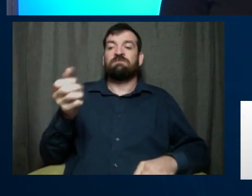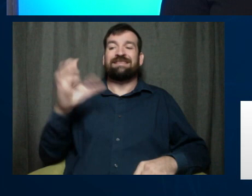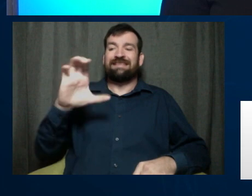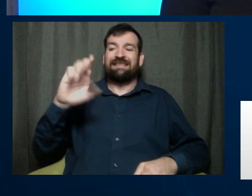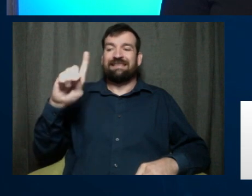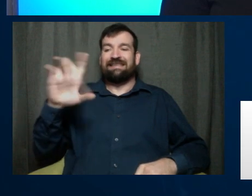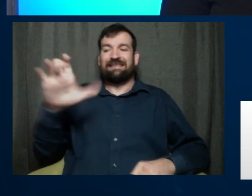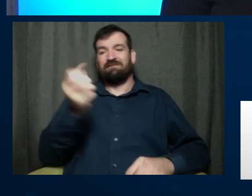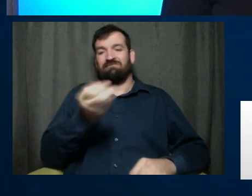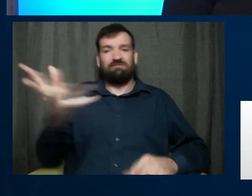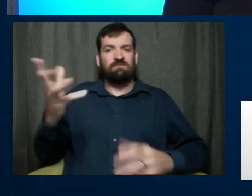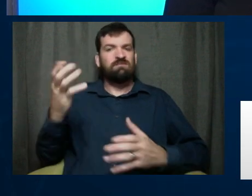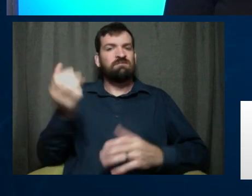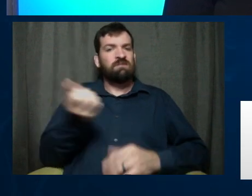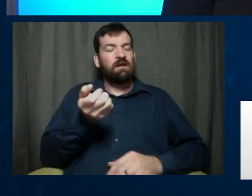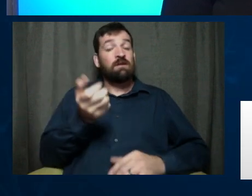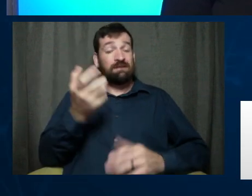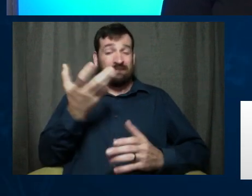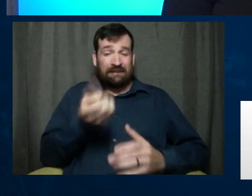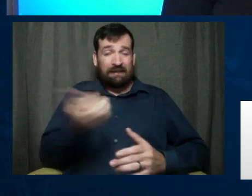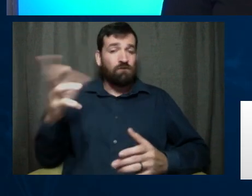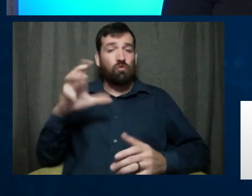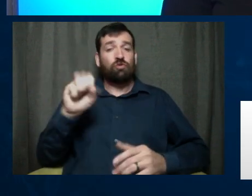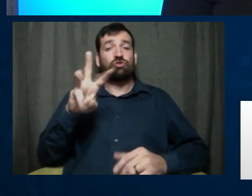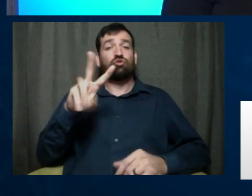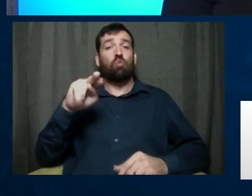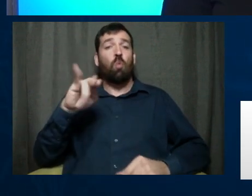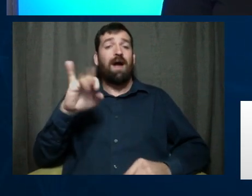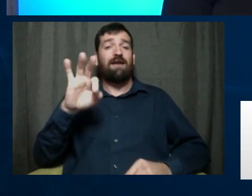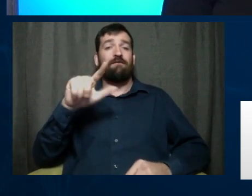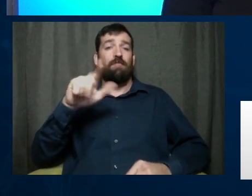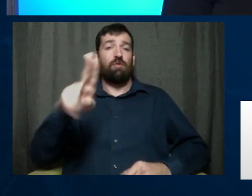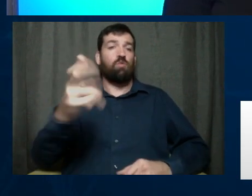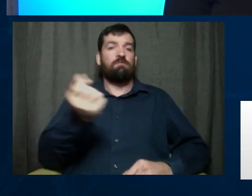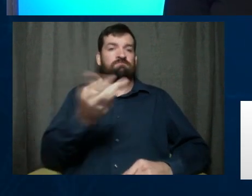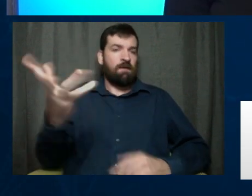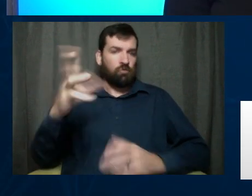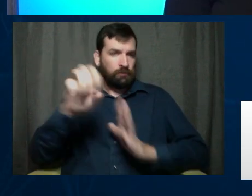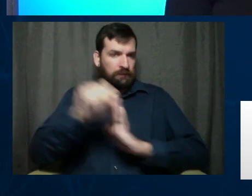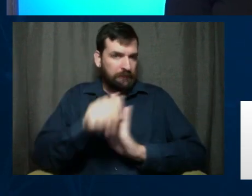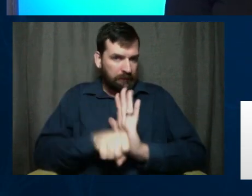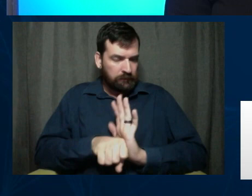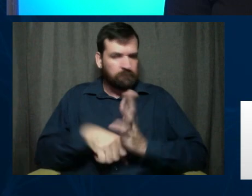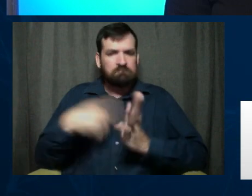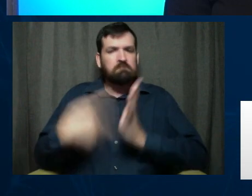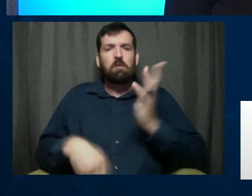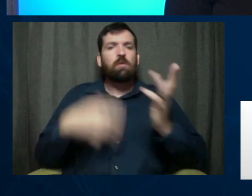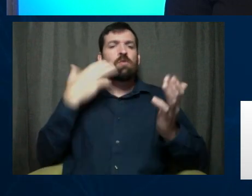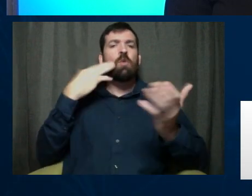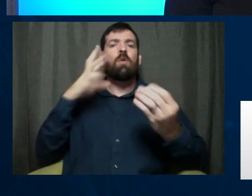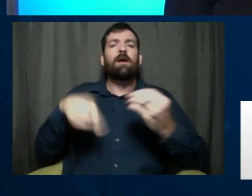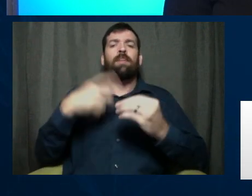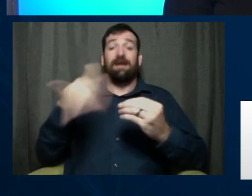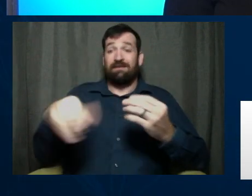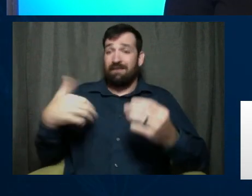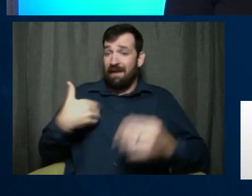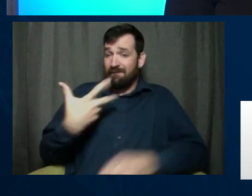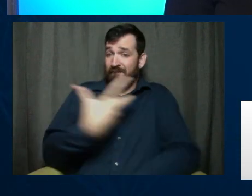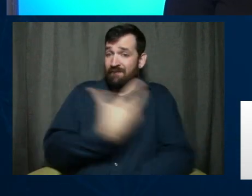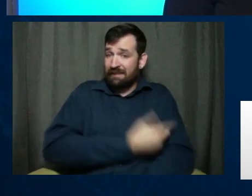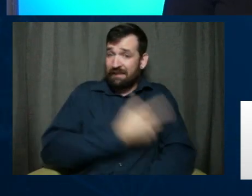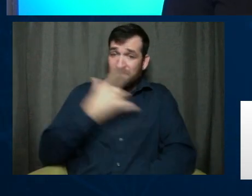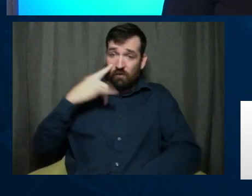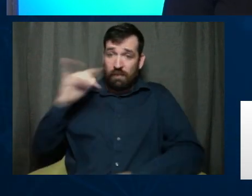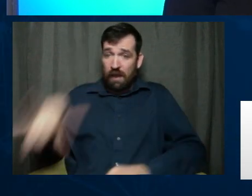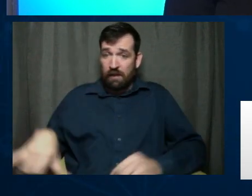flu cases detected in humans in multiple states in the country. What do we know about this, and is there a vaccine for this? So certainly